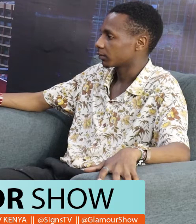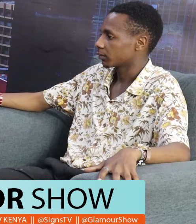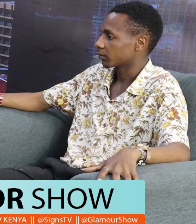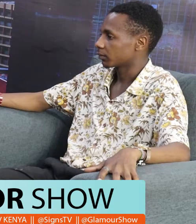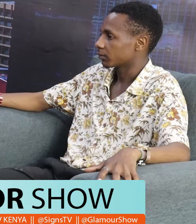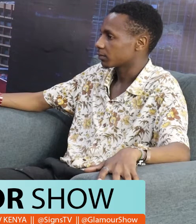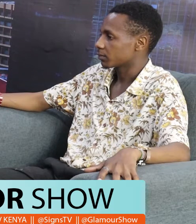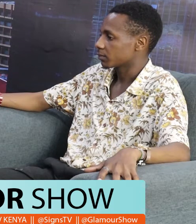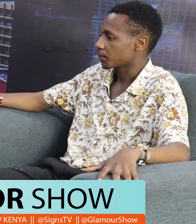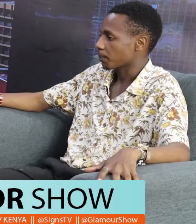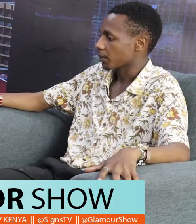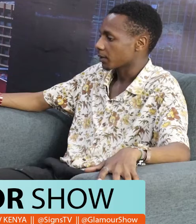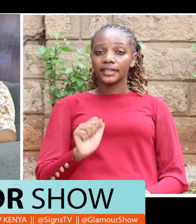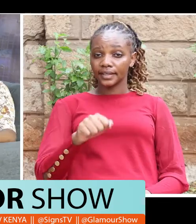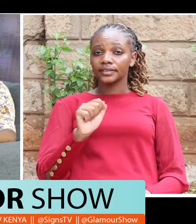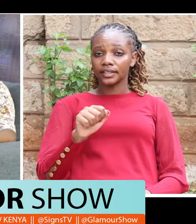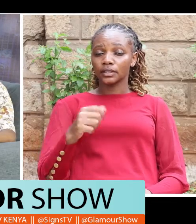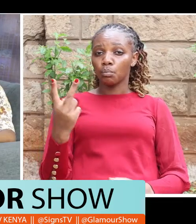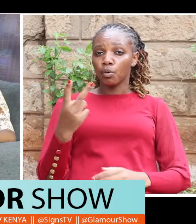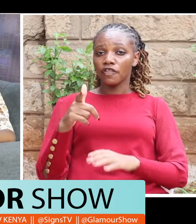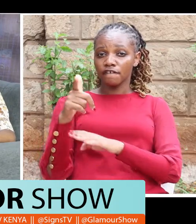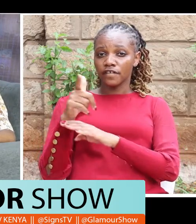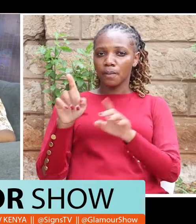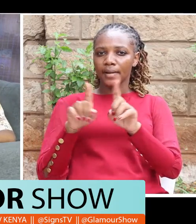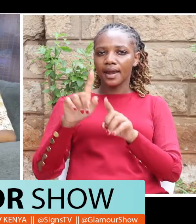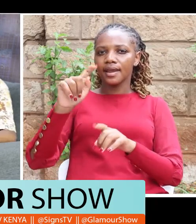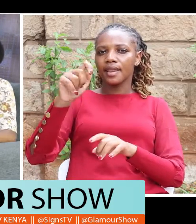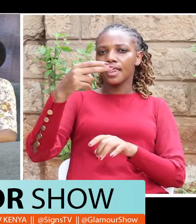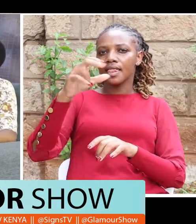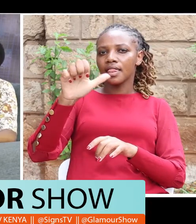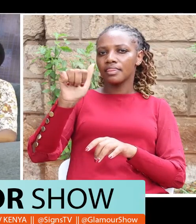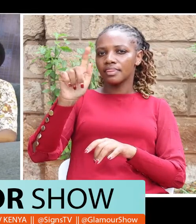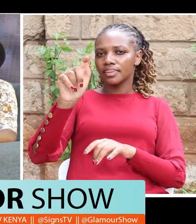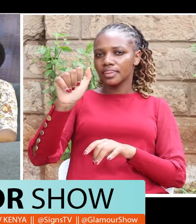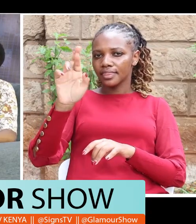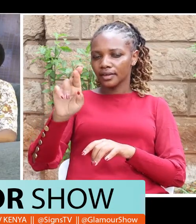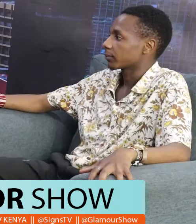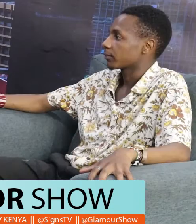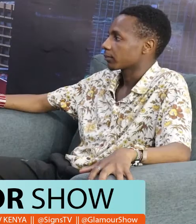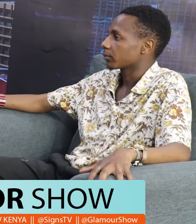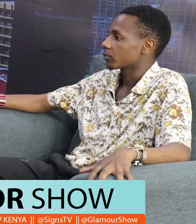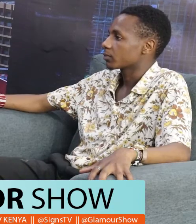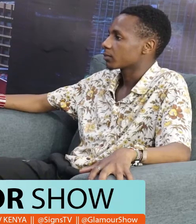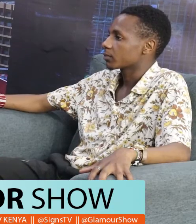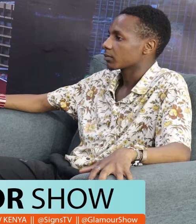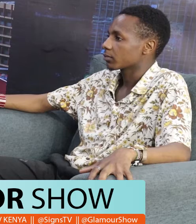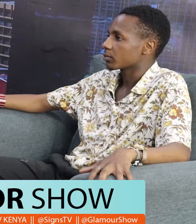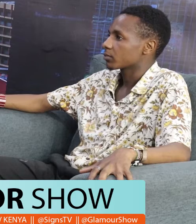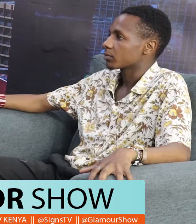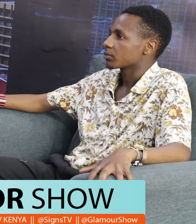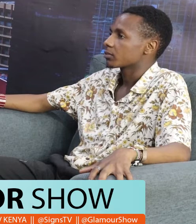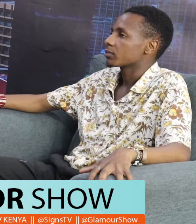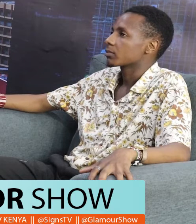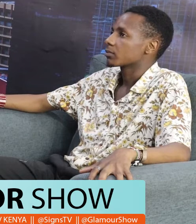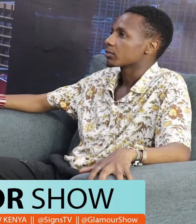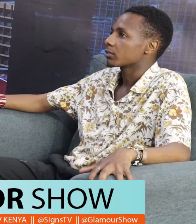You work in filmmaking industry, right? Yes, both film and theater. Yes. How did you feel when your